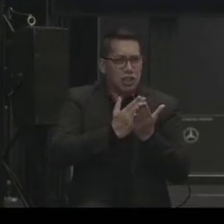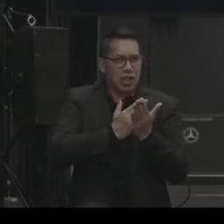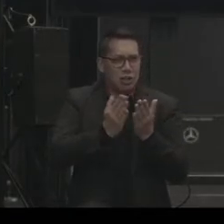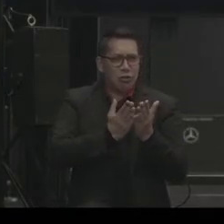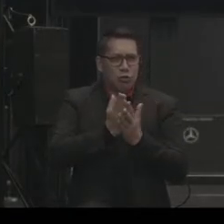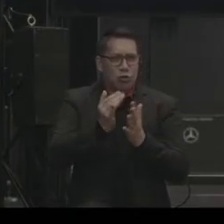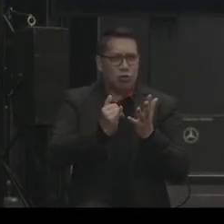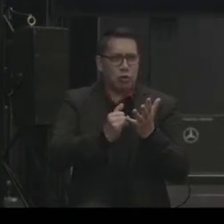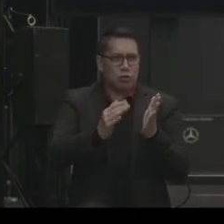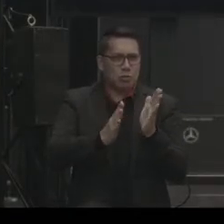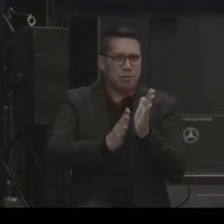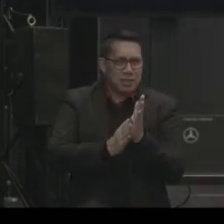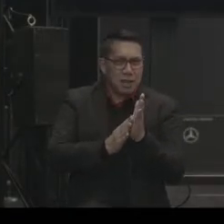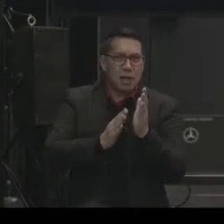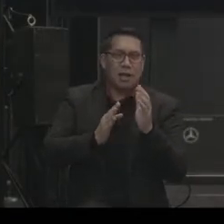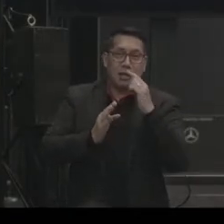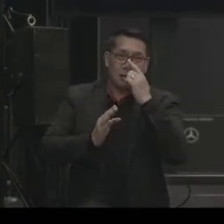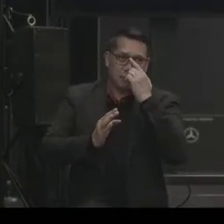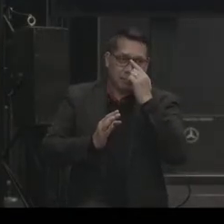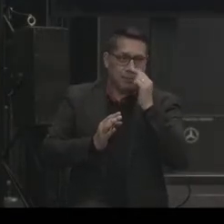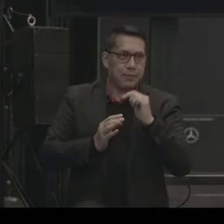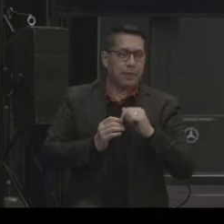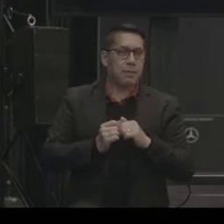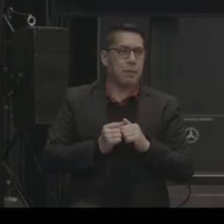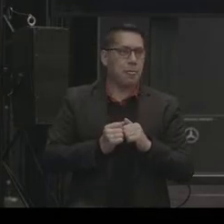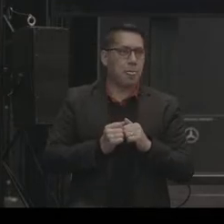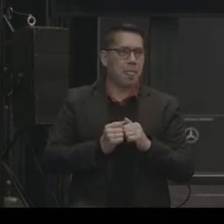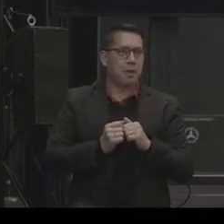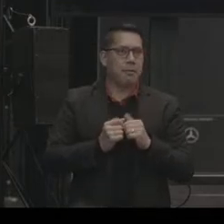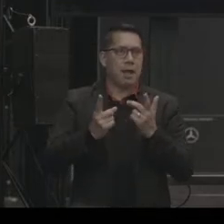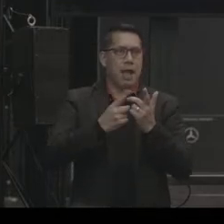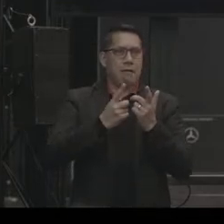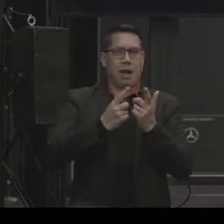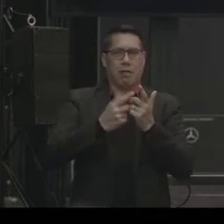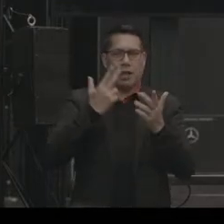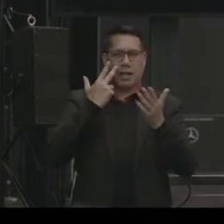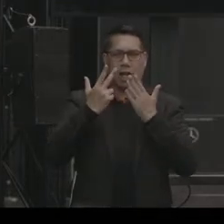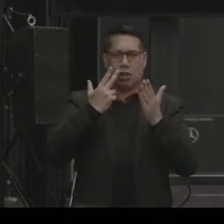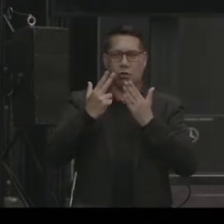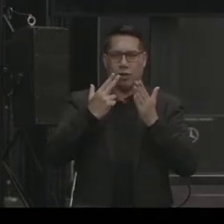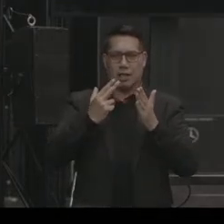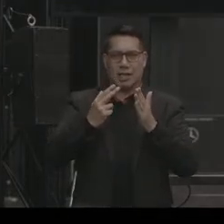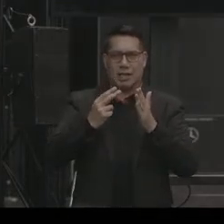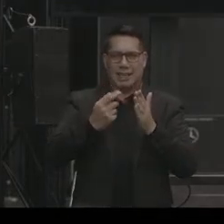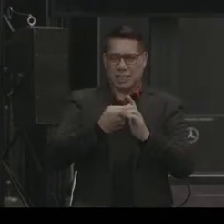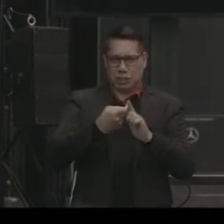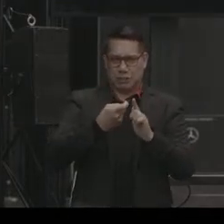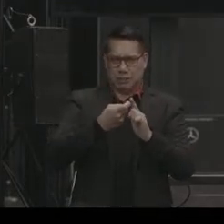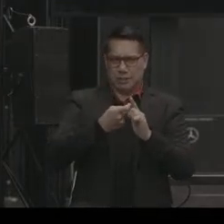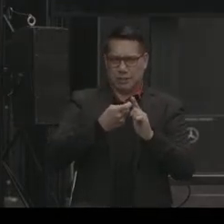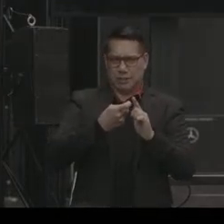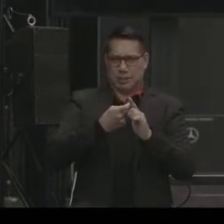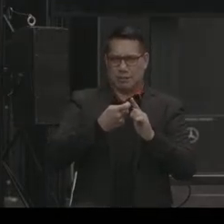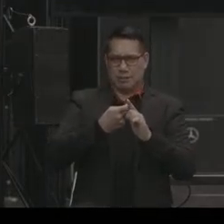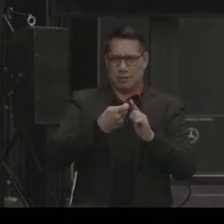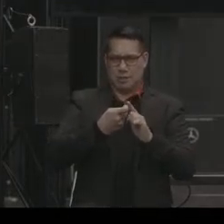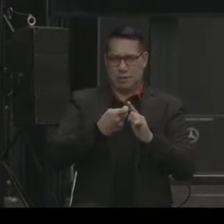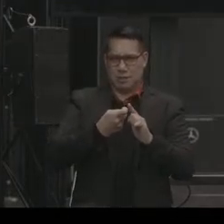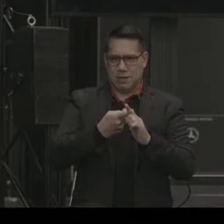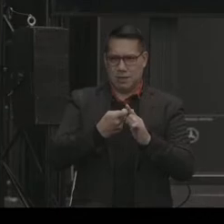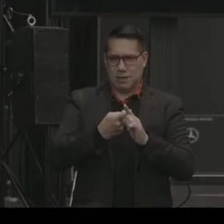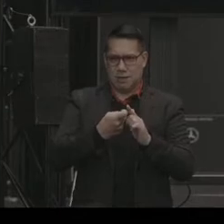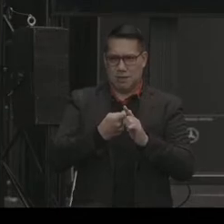channels. Hydraulic Presco, which is in the gallery kitchen, that's received over 1